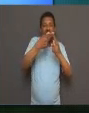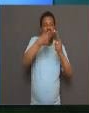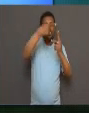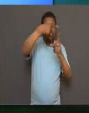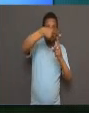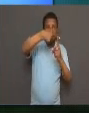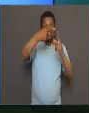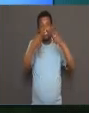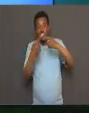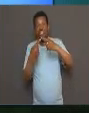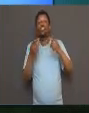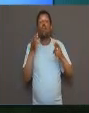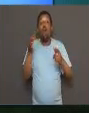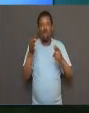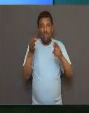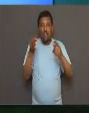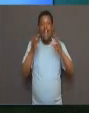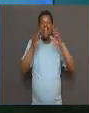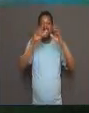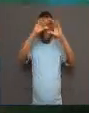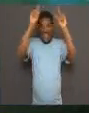a circle of latitude.